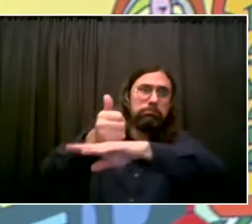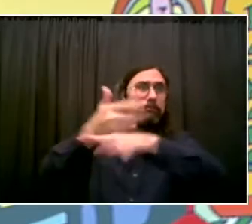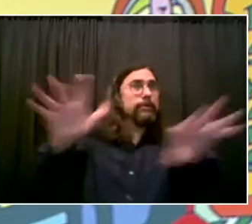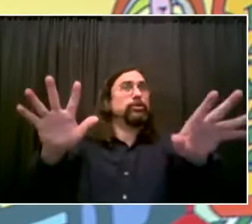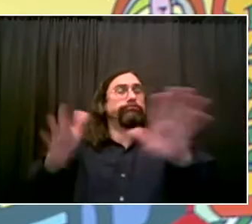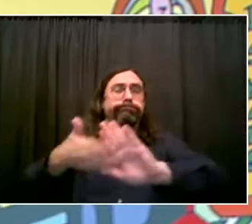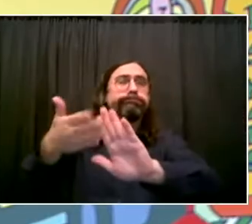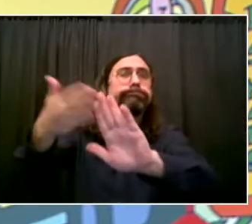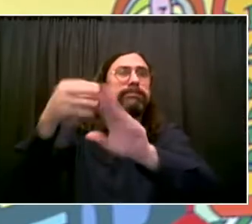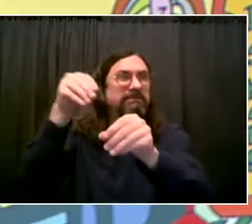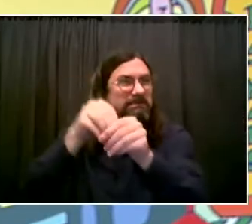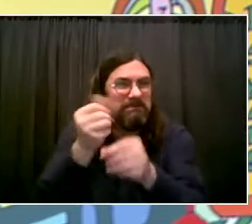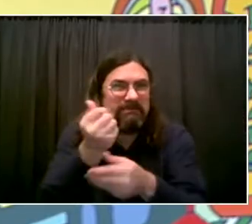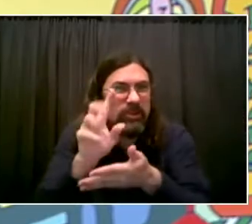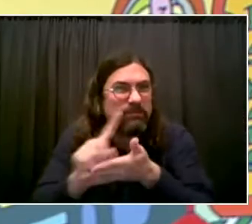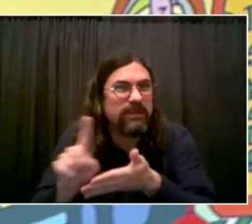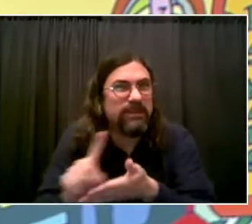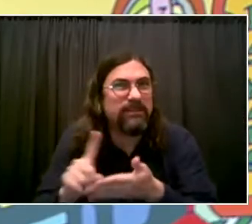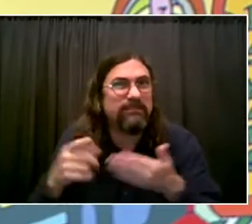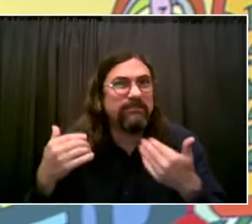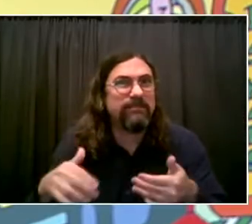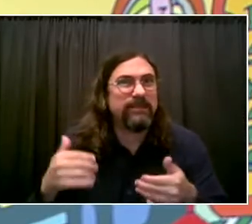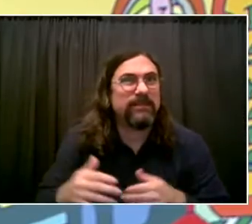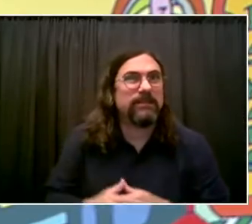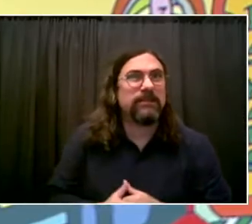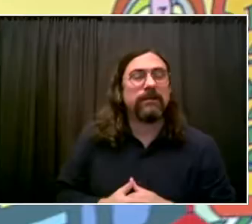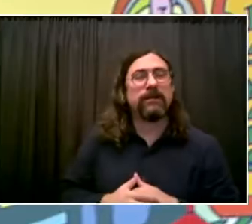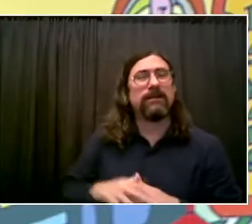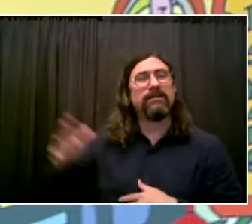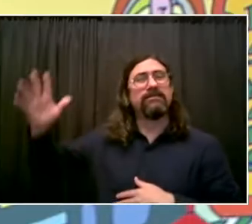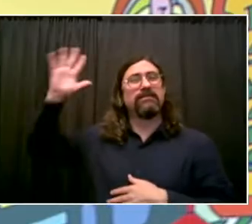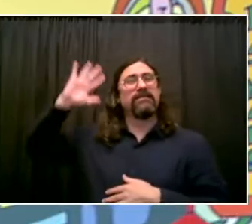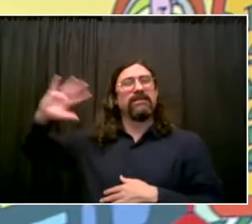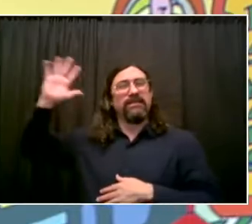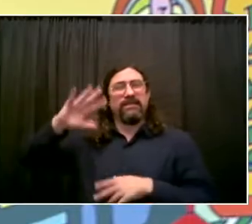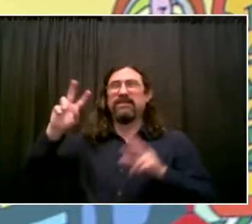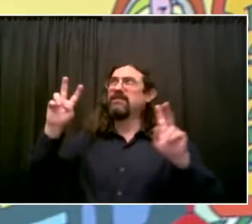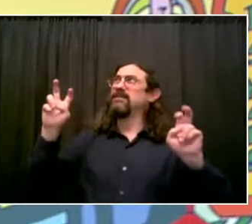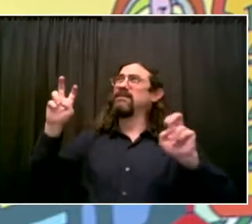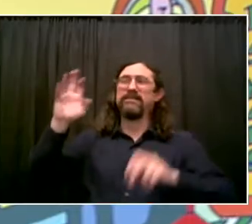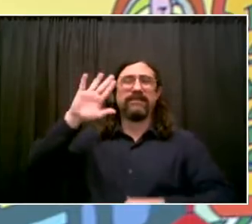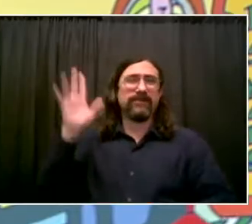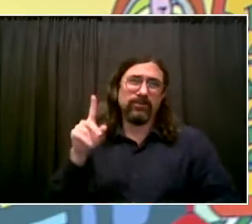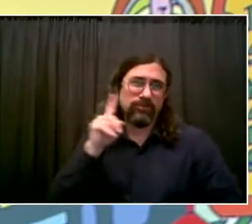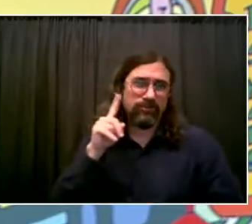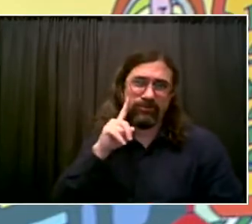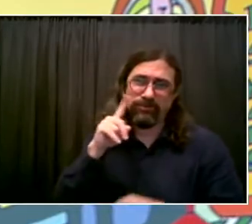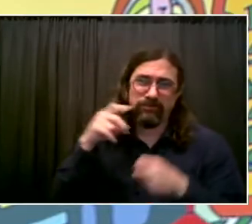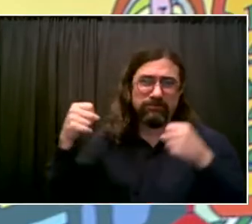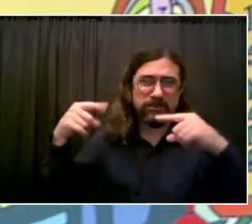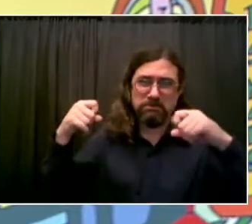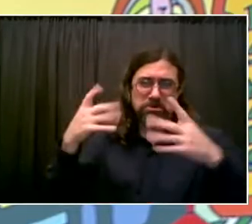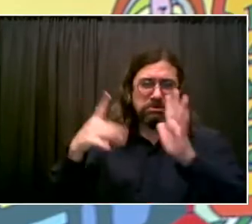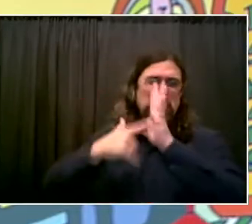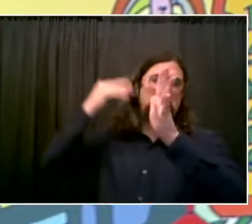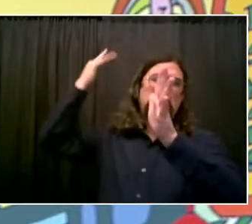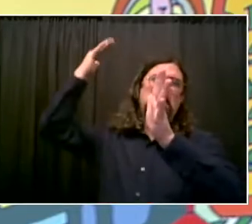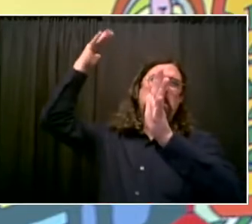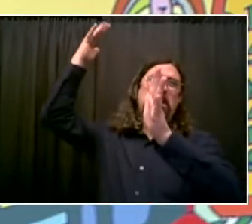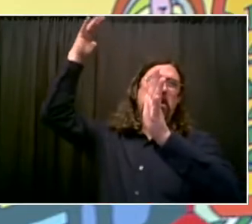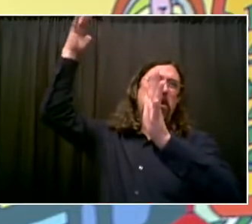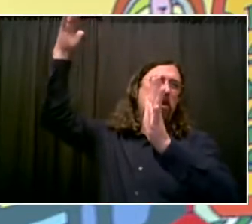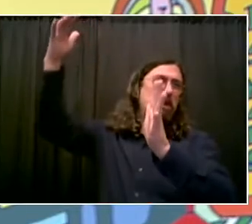pulled it off. And now almost 500,000 devices have been distributed to kids who need it, which is one of the greatest